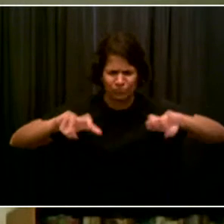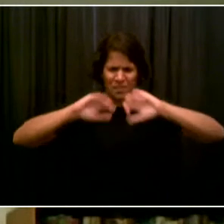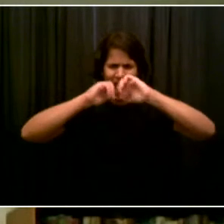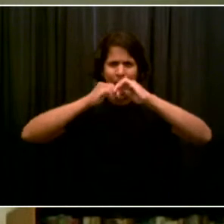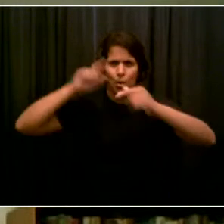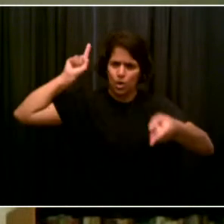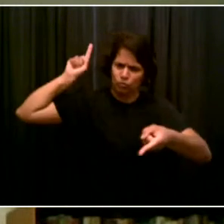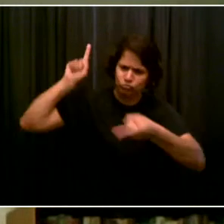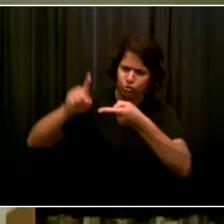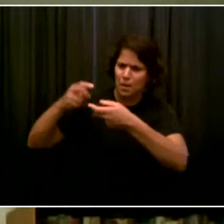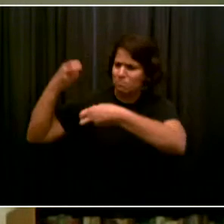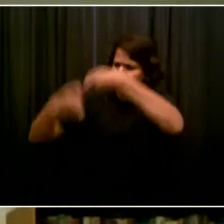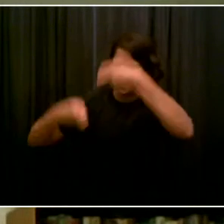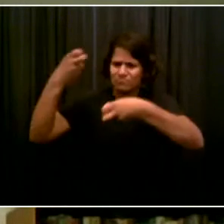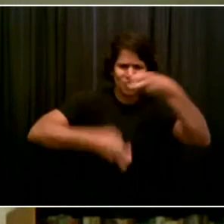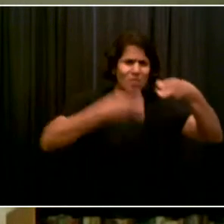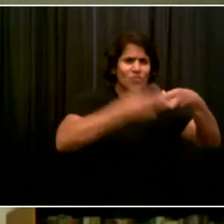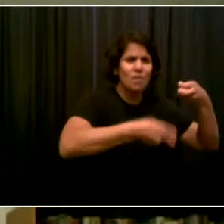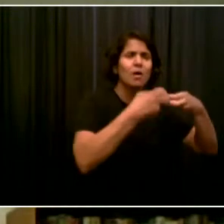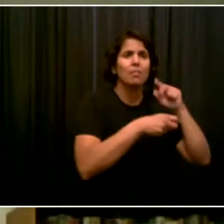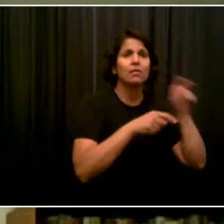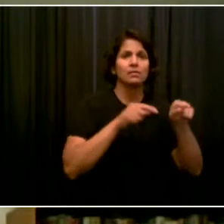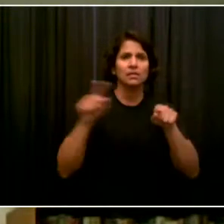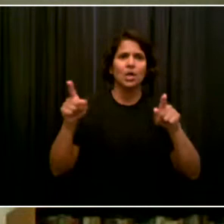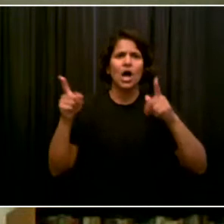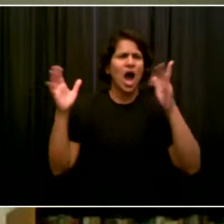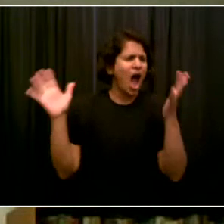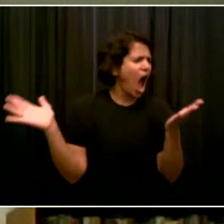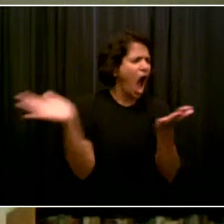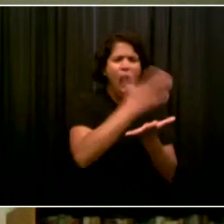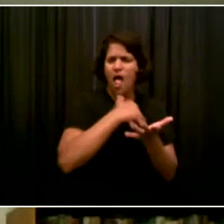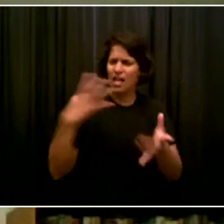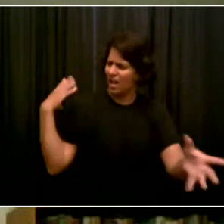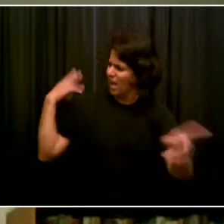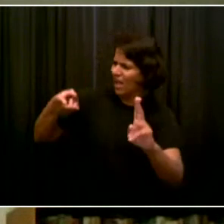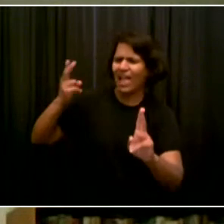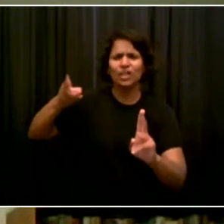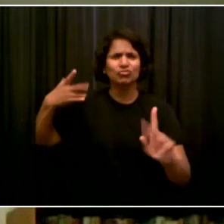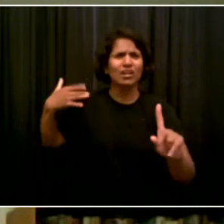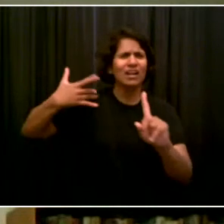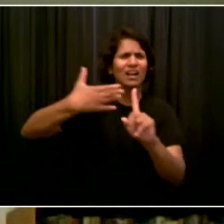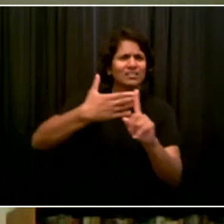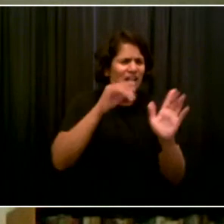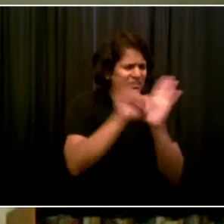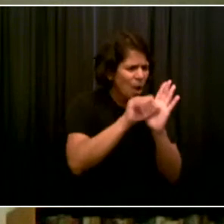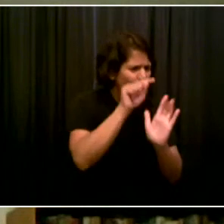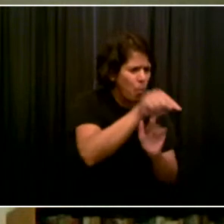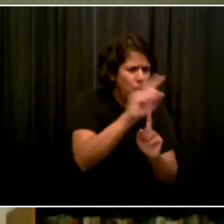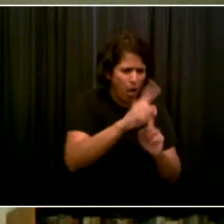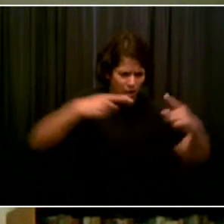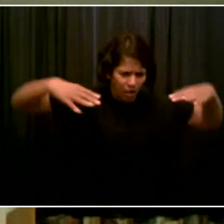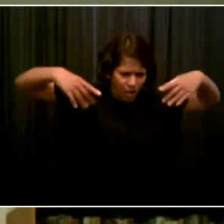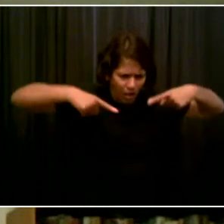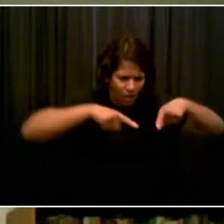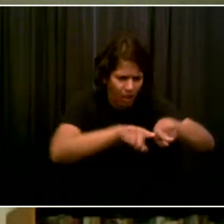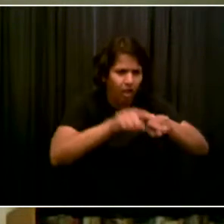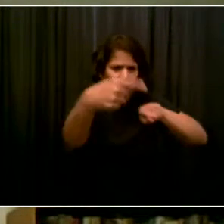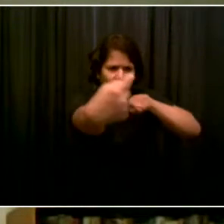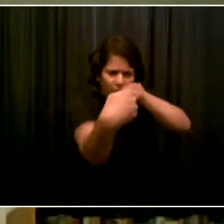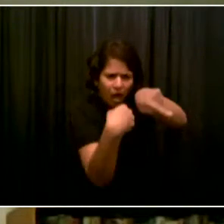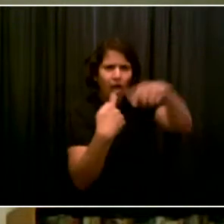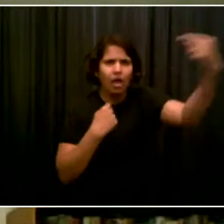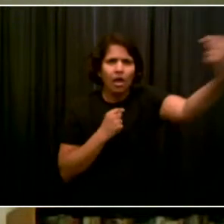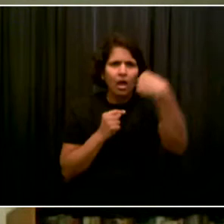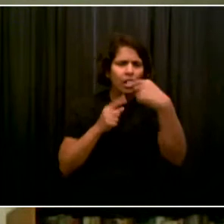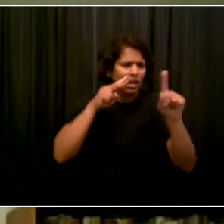about the viability of that highway. And the administration came forth with some options a while ago.